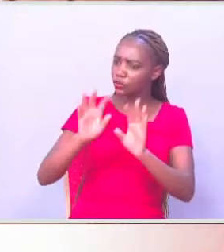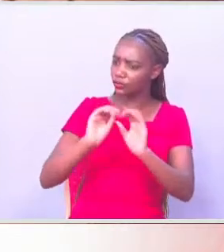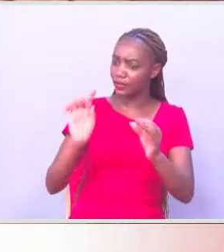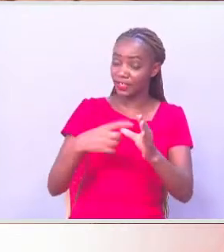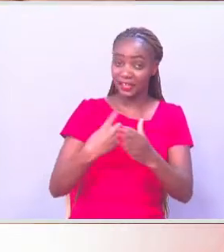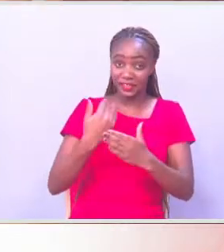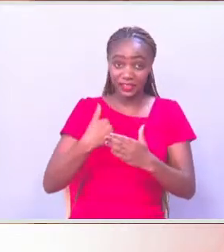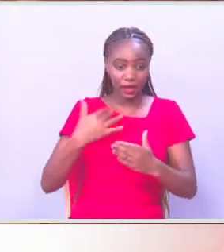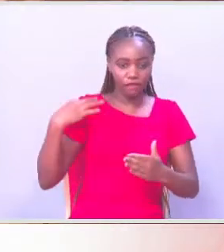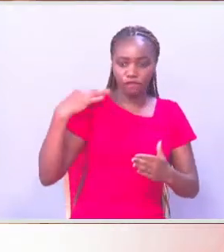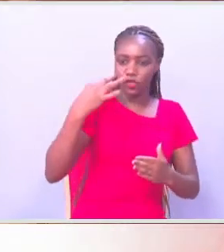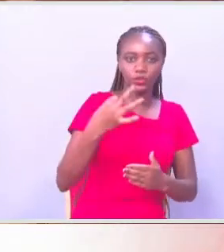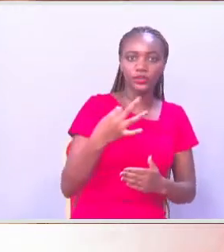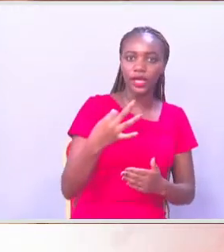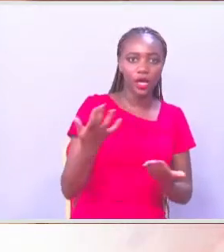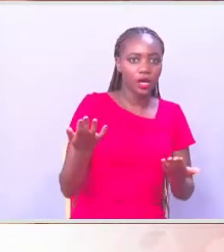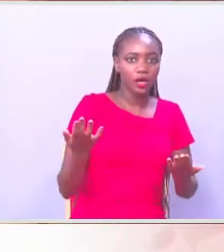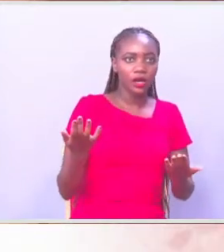nikakimbia hapo.